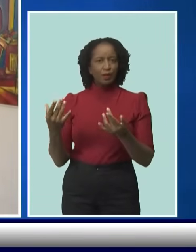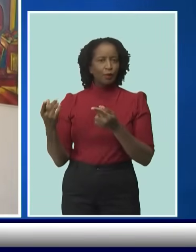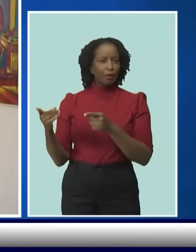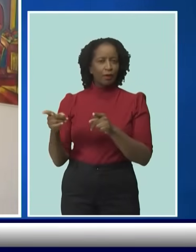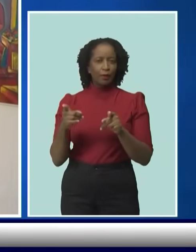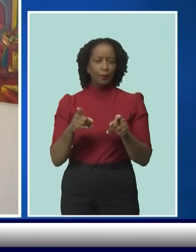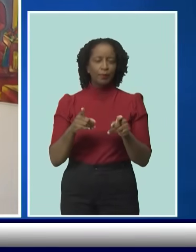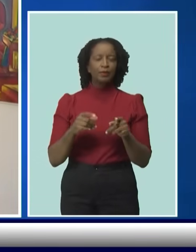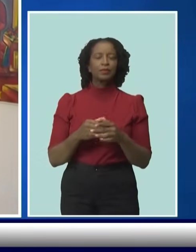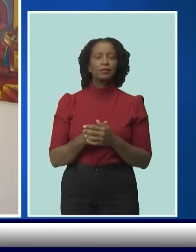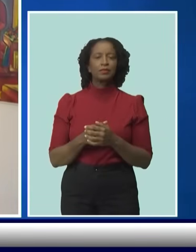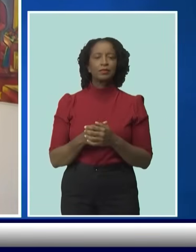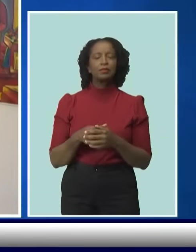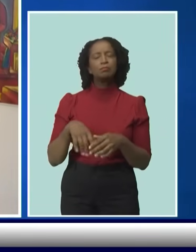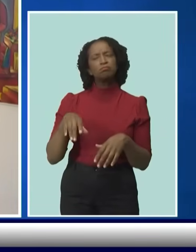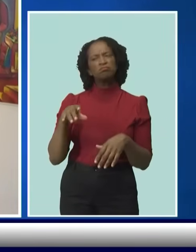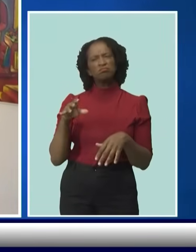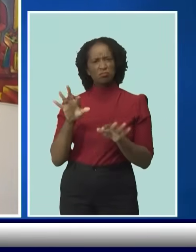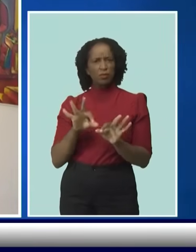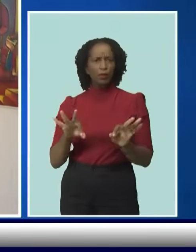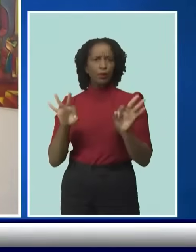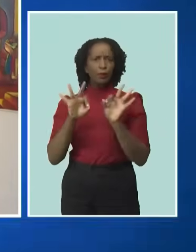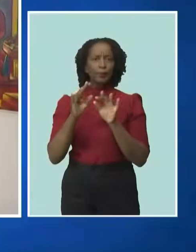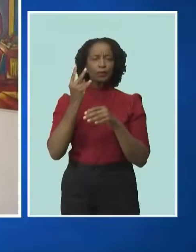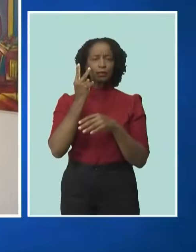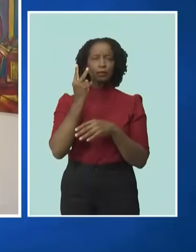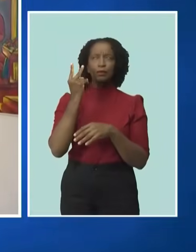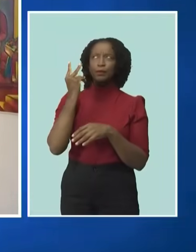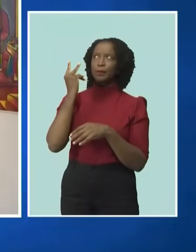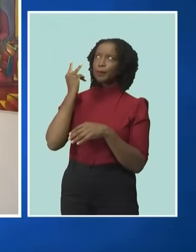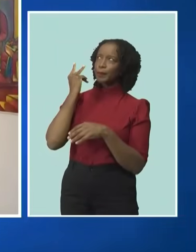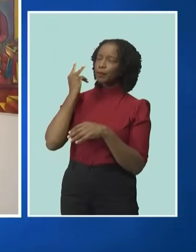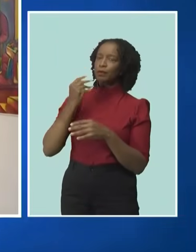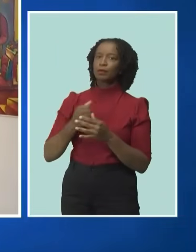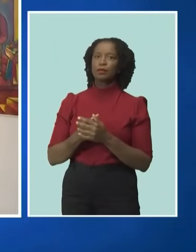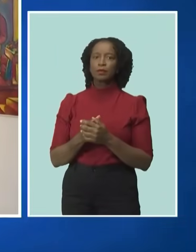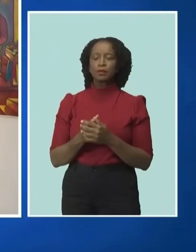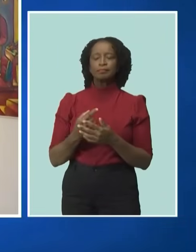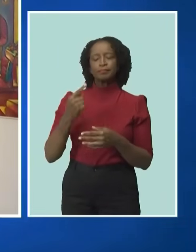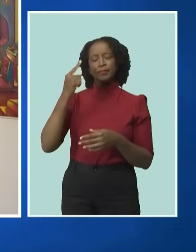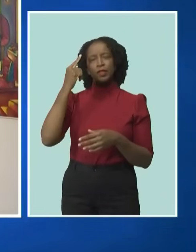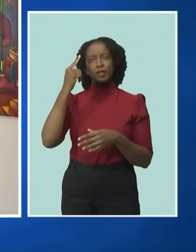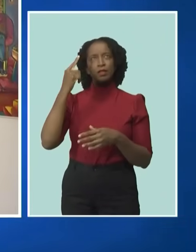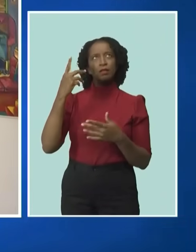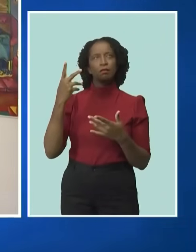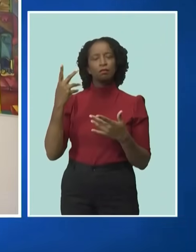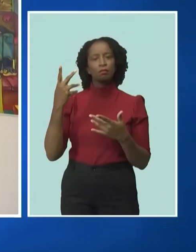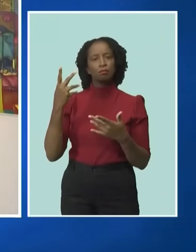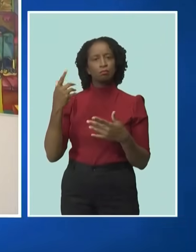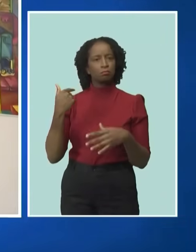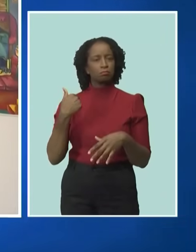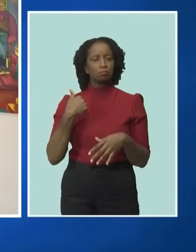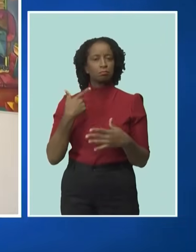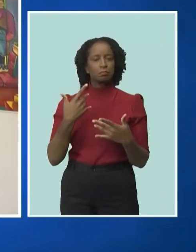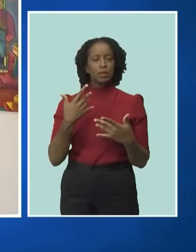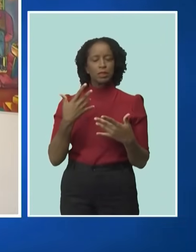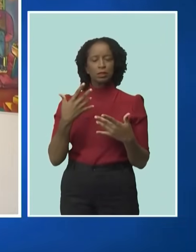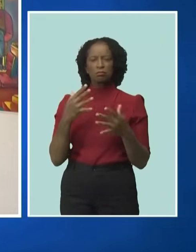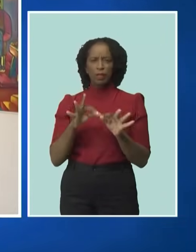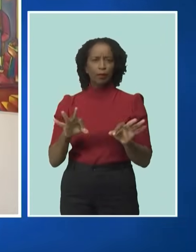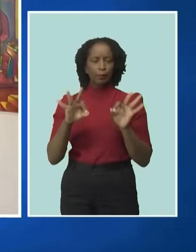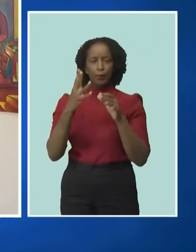important not just to be reflective, but to also understand what you will stand for and what you will bring and whom you shall